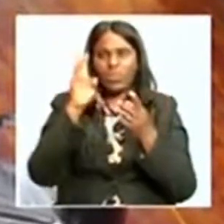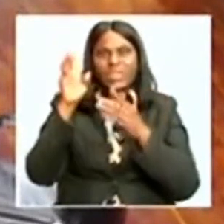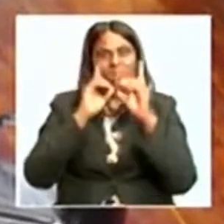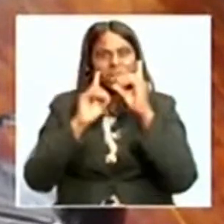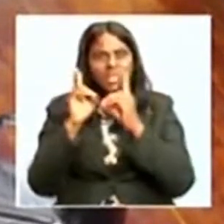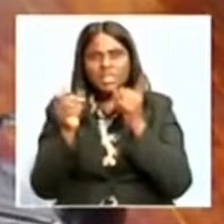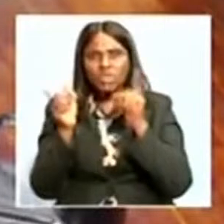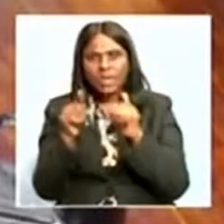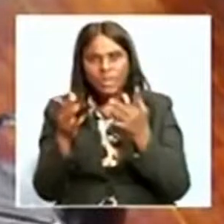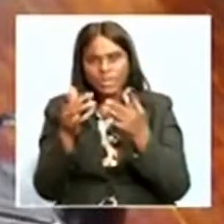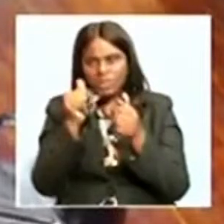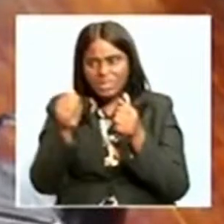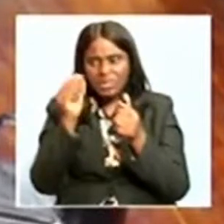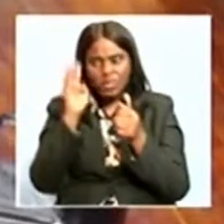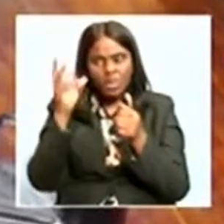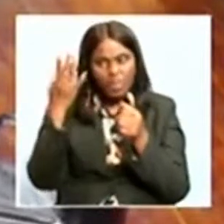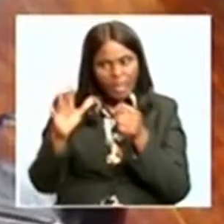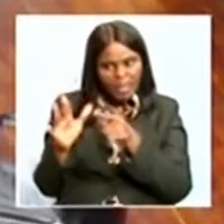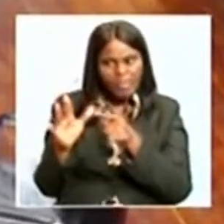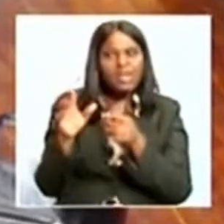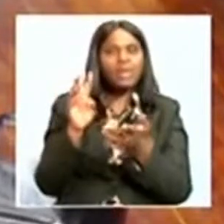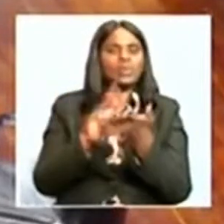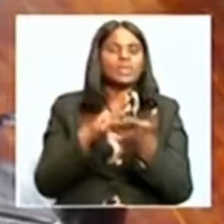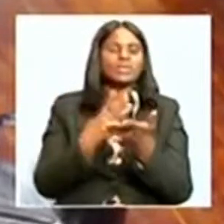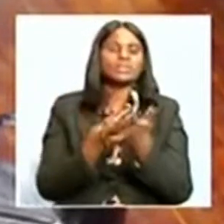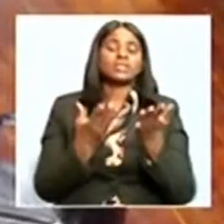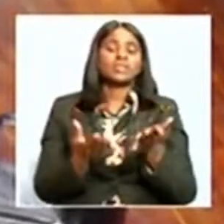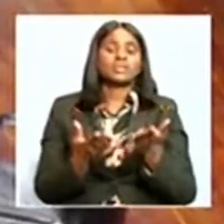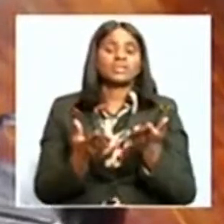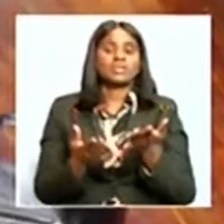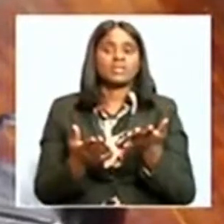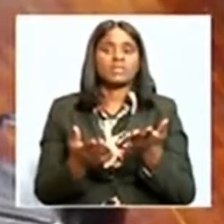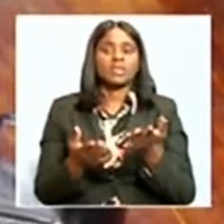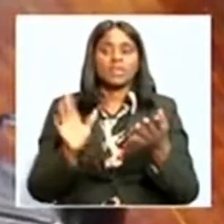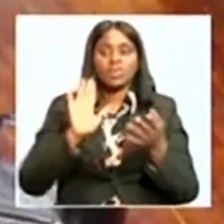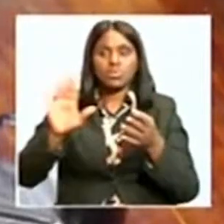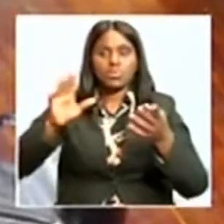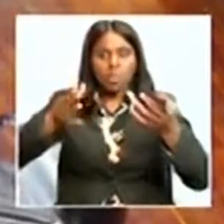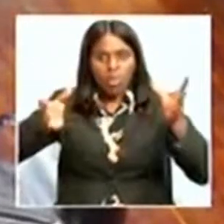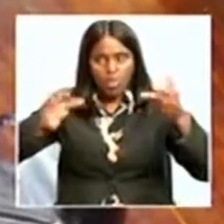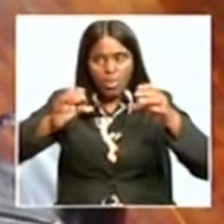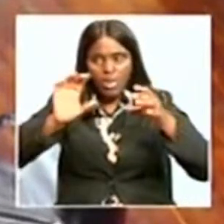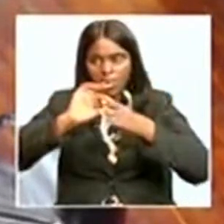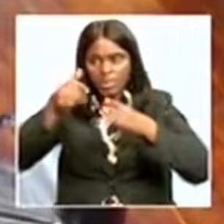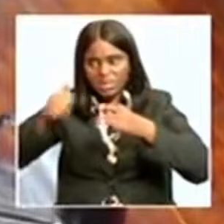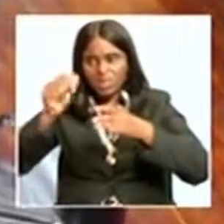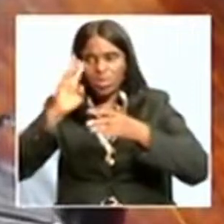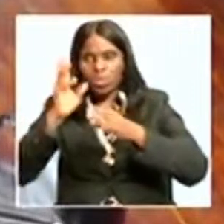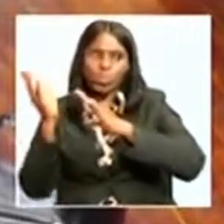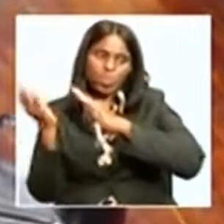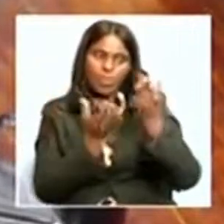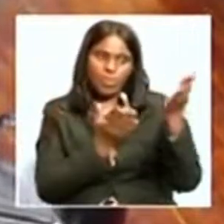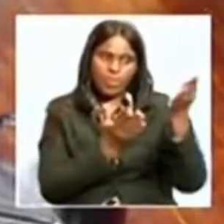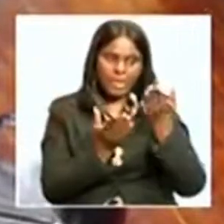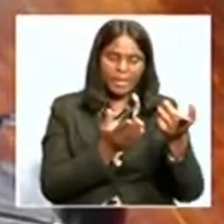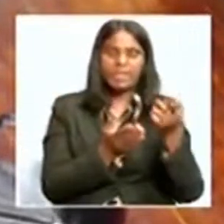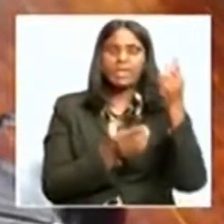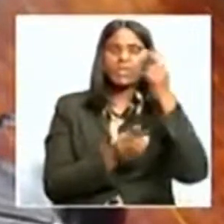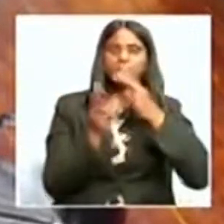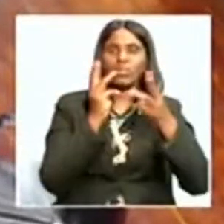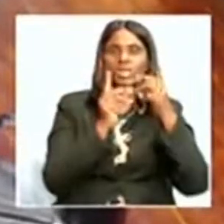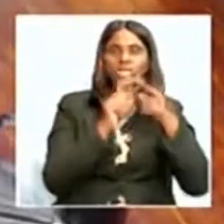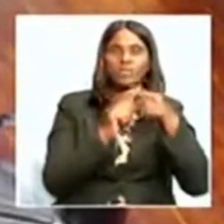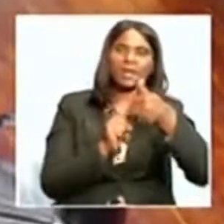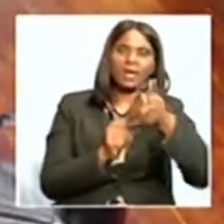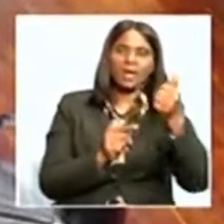that? Because they are going to be our permanent witness here. So is it your committee or them who are going to bring these particular concerns to